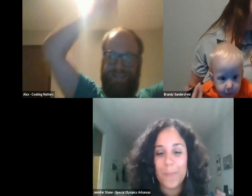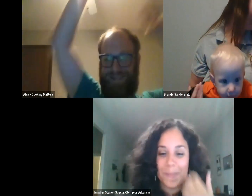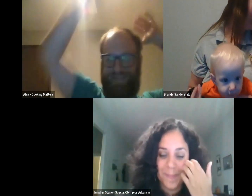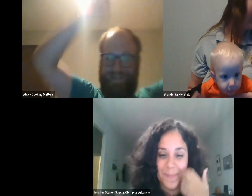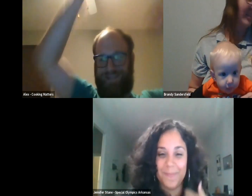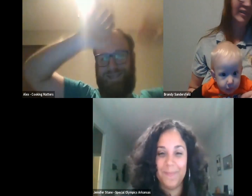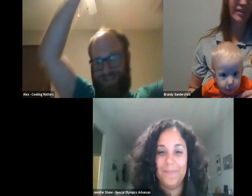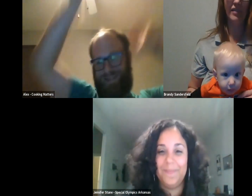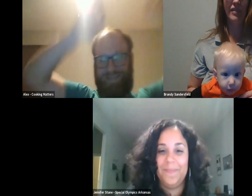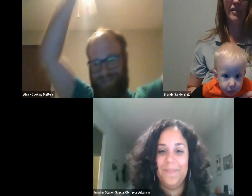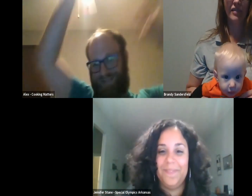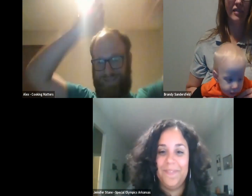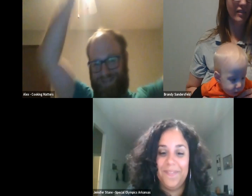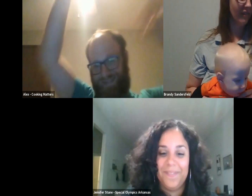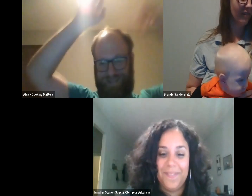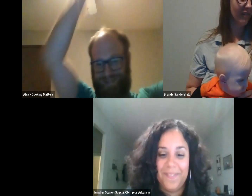Woo-hoo!